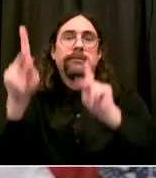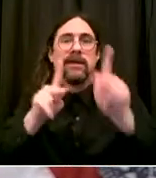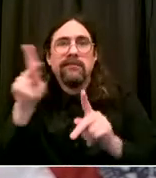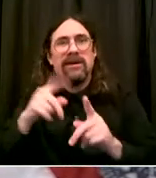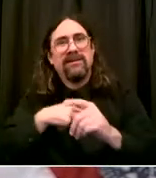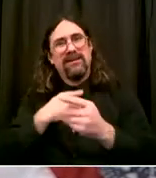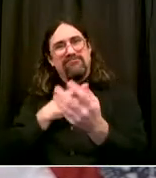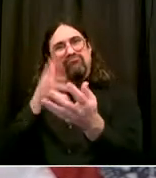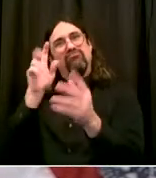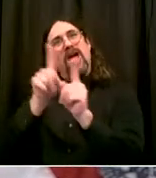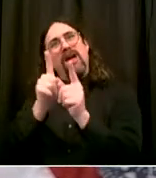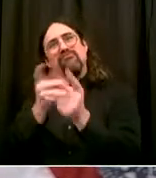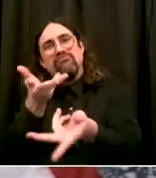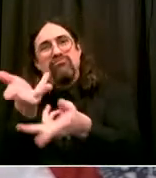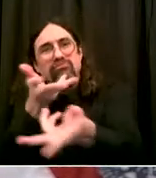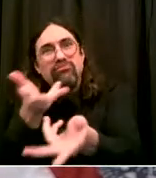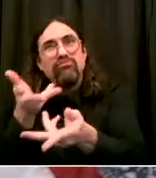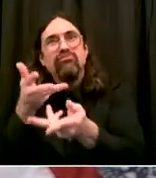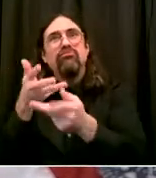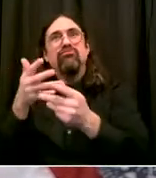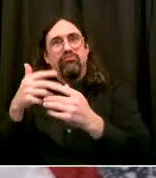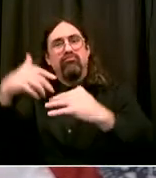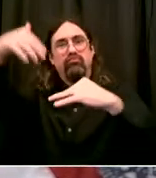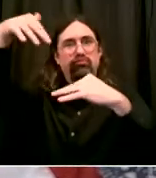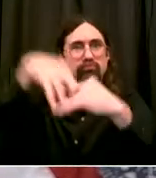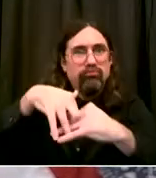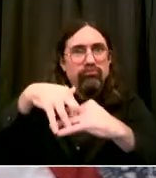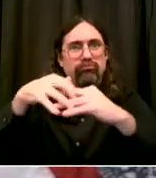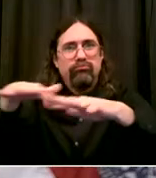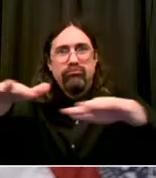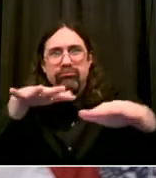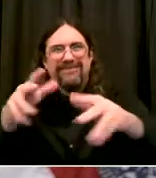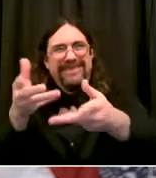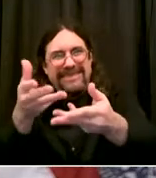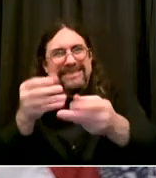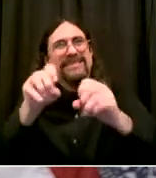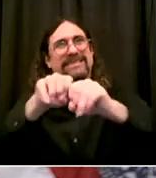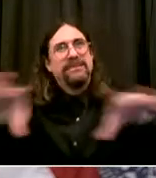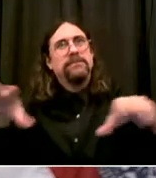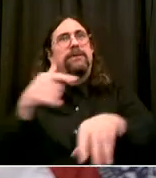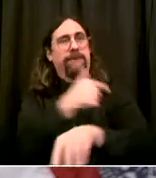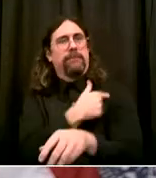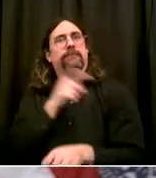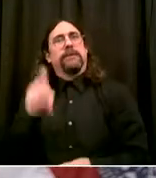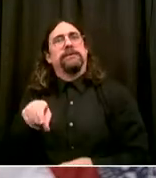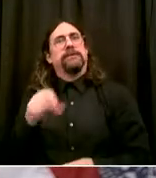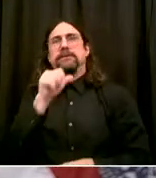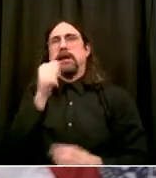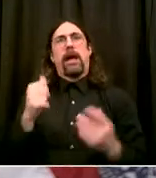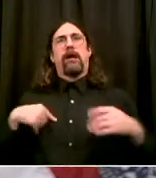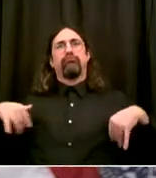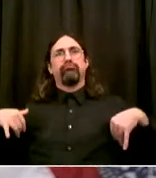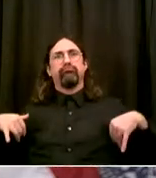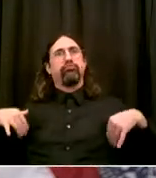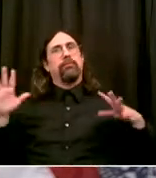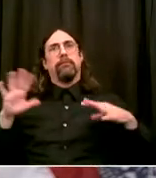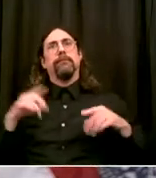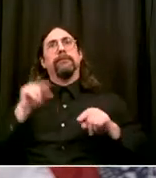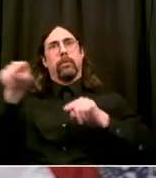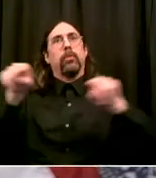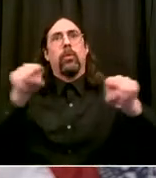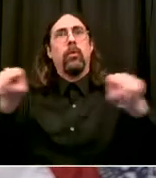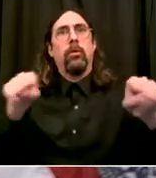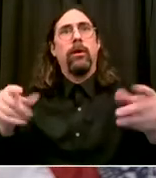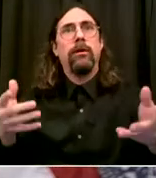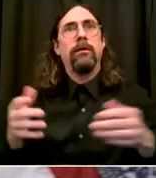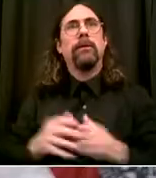that tells you immediately one of the categories that's going to be a priority, which is older folks. But for other types of priorities, confirm it. Dr. Toxie, can you give us a